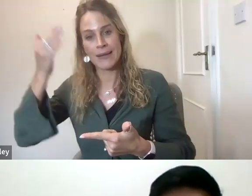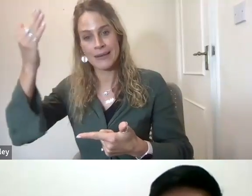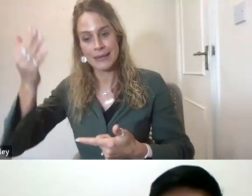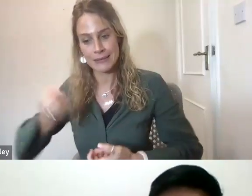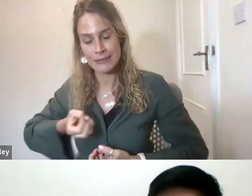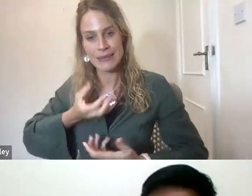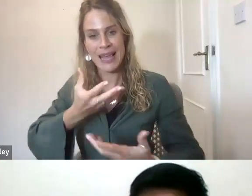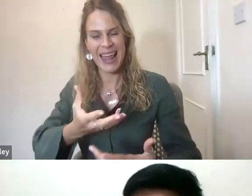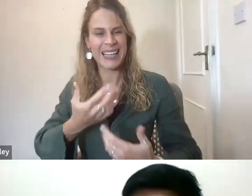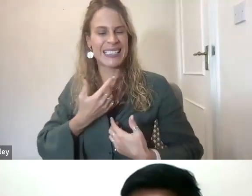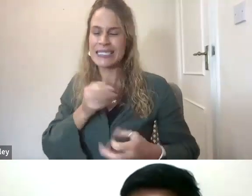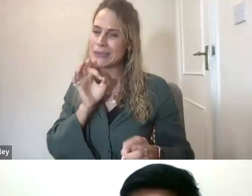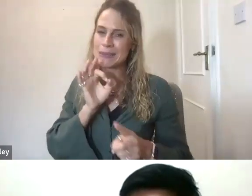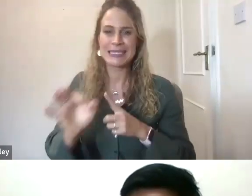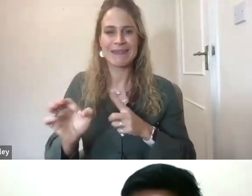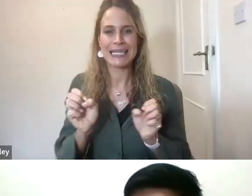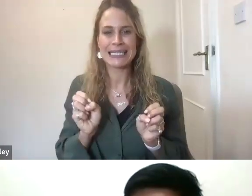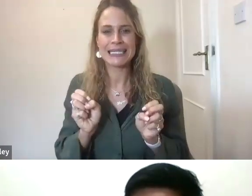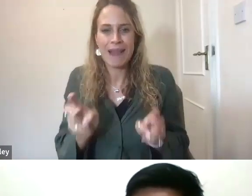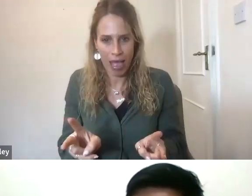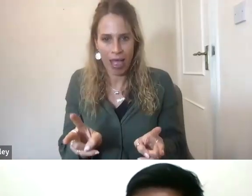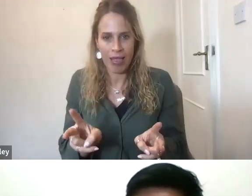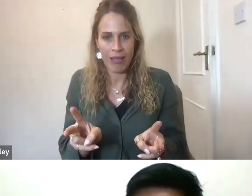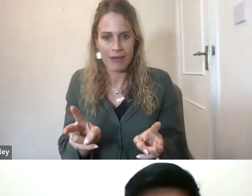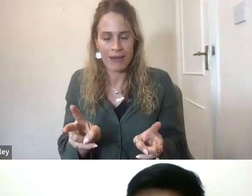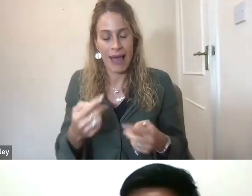stylistic perspective. I think, there are idiomatic expressions,